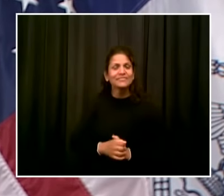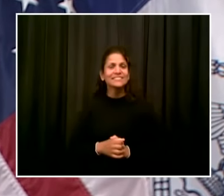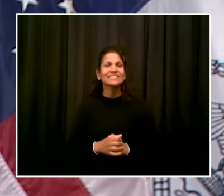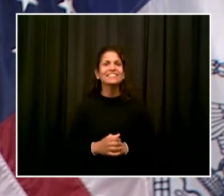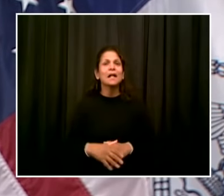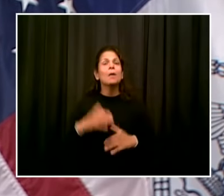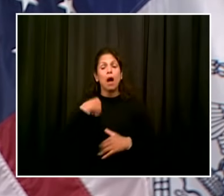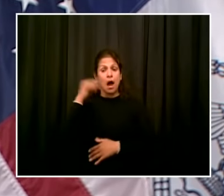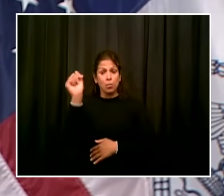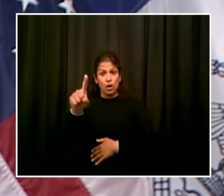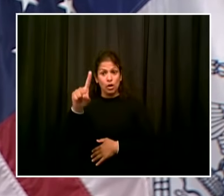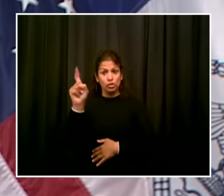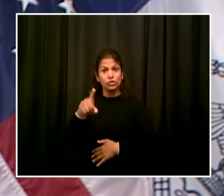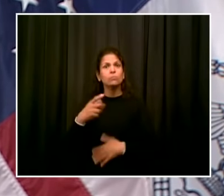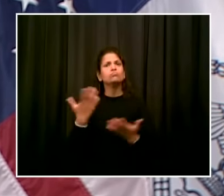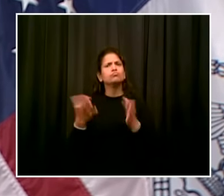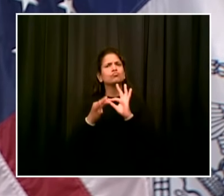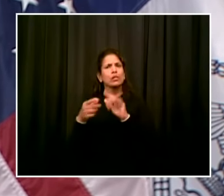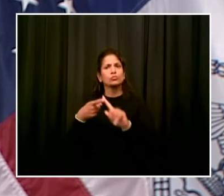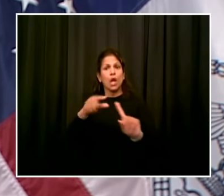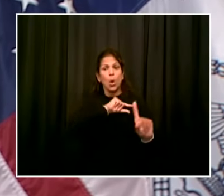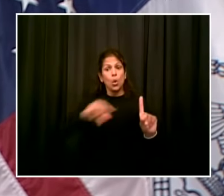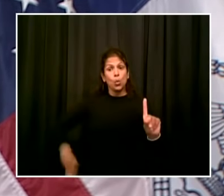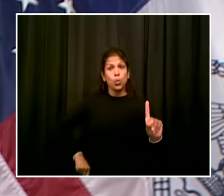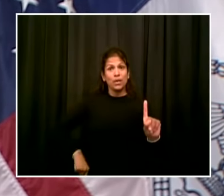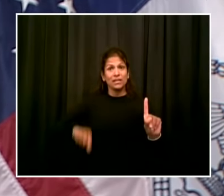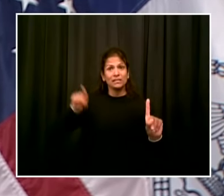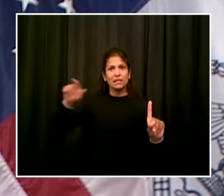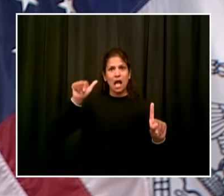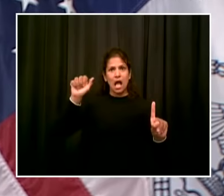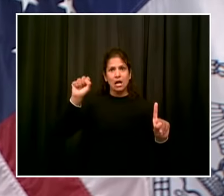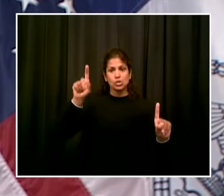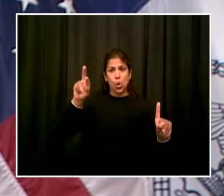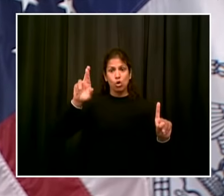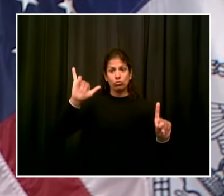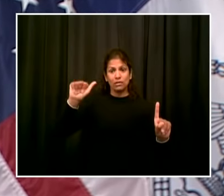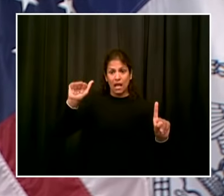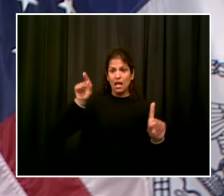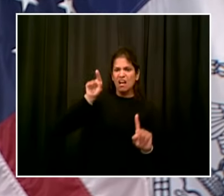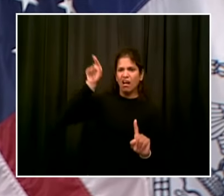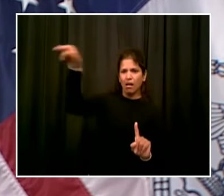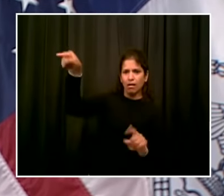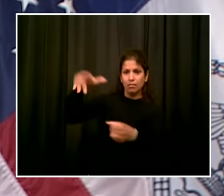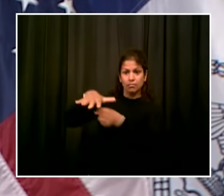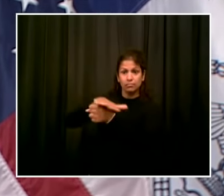in Astoria this weekend. I know that you promised an enforcement